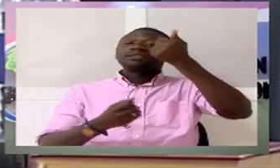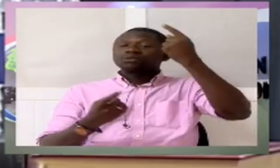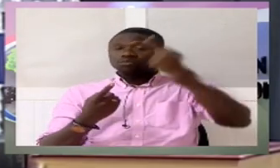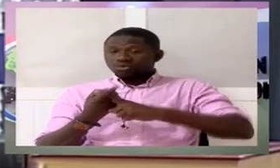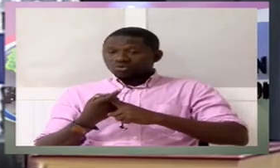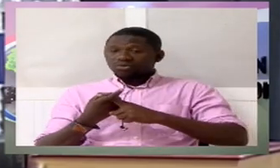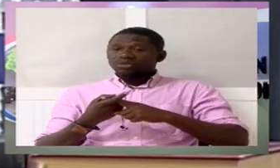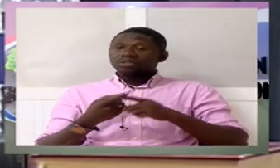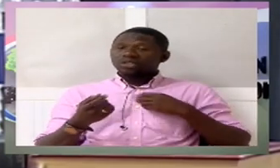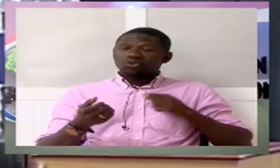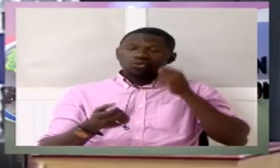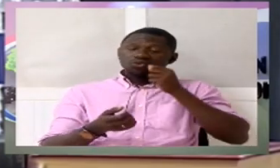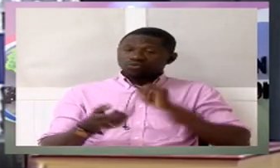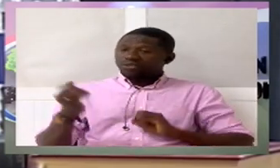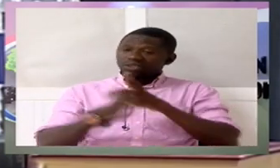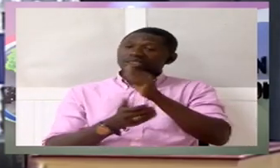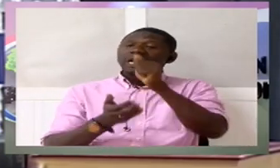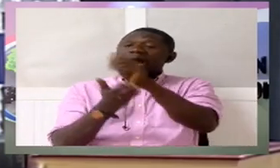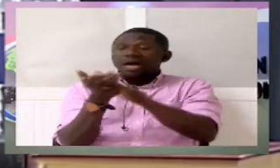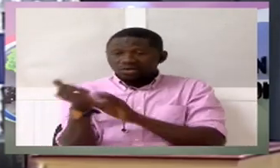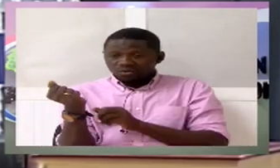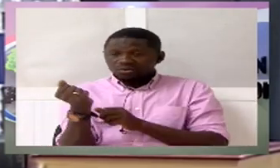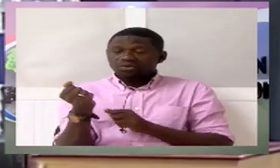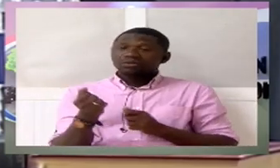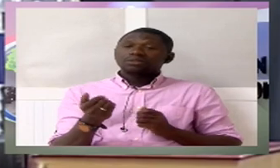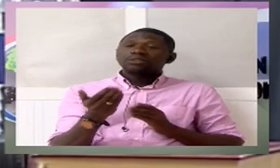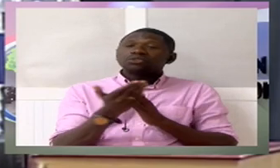every six months, they used to send in an allowance